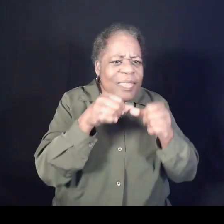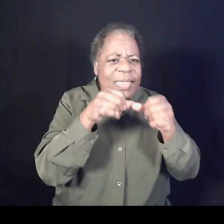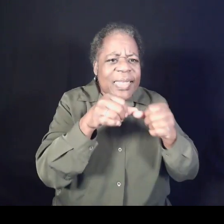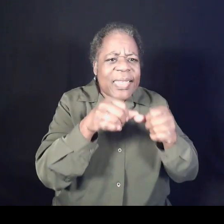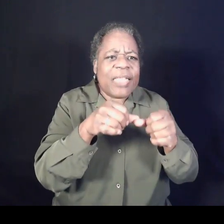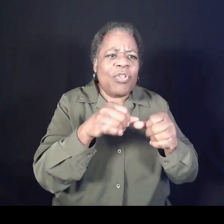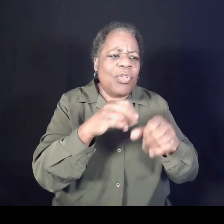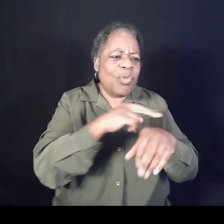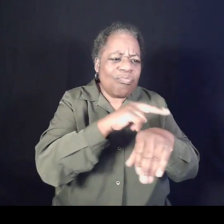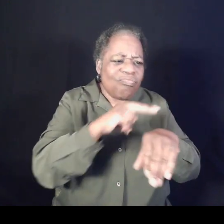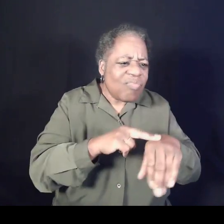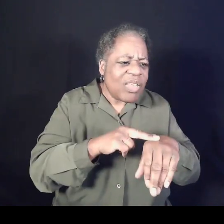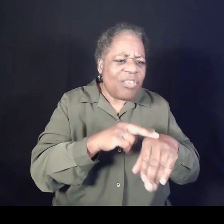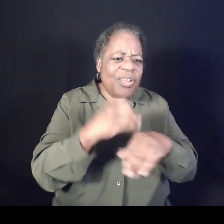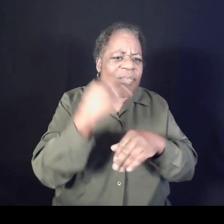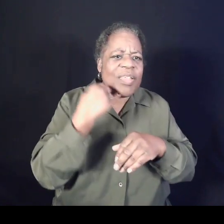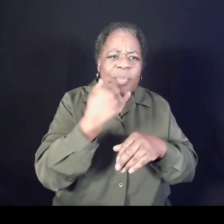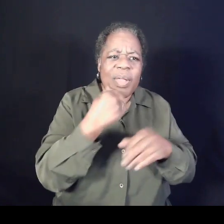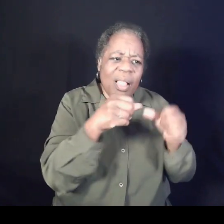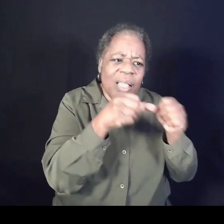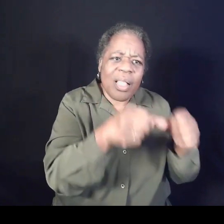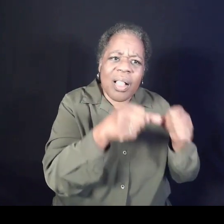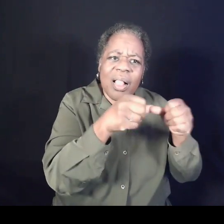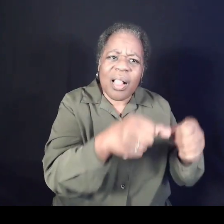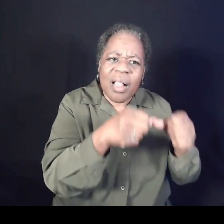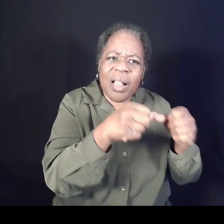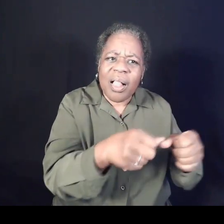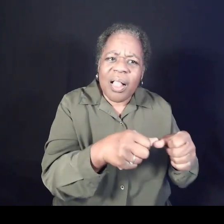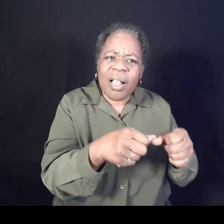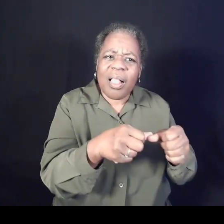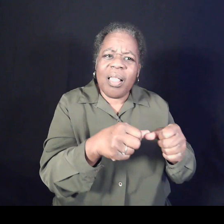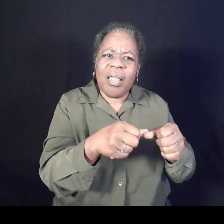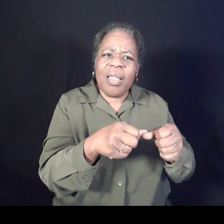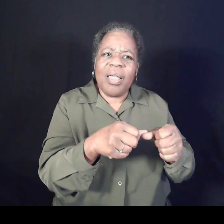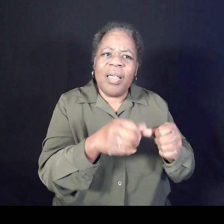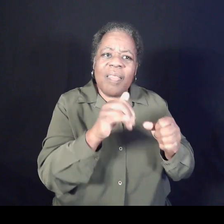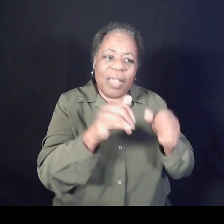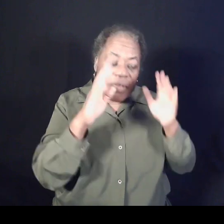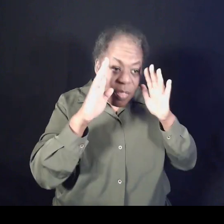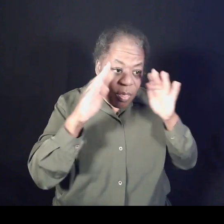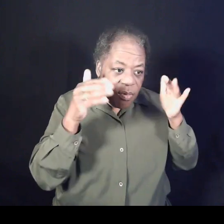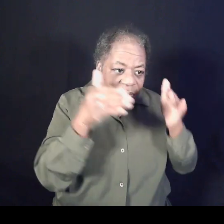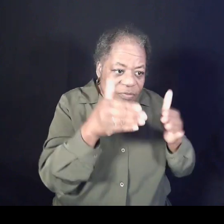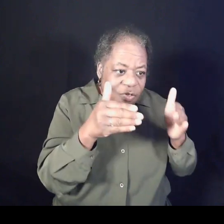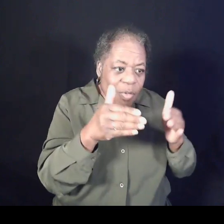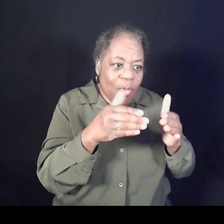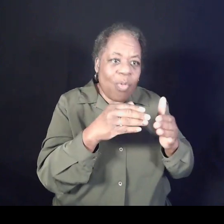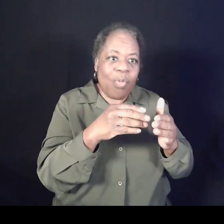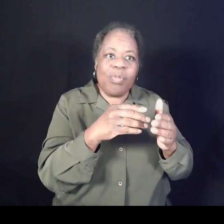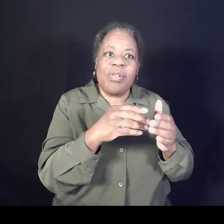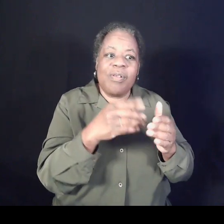to annihilate it, and the fact that it continues to be a focal point for global events.